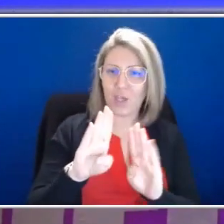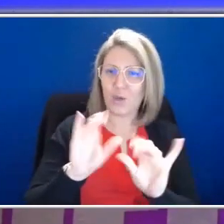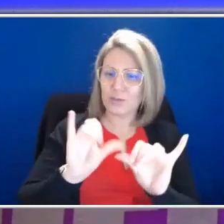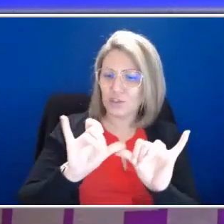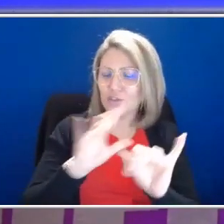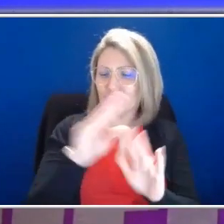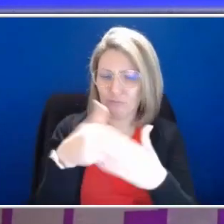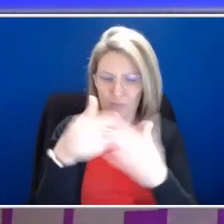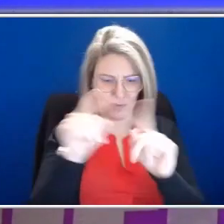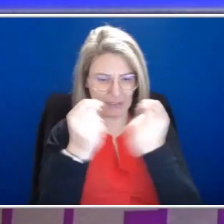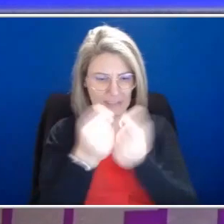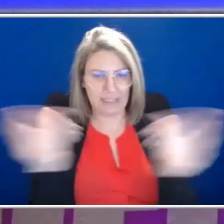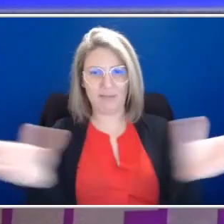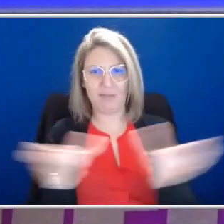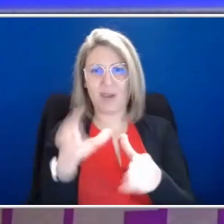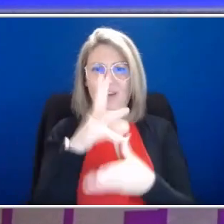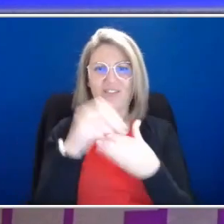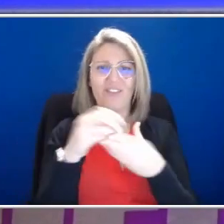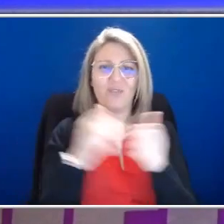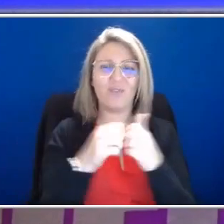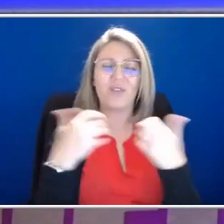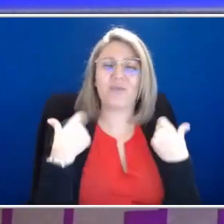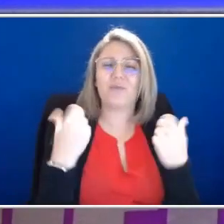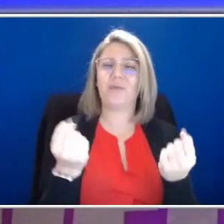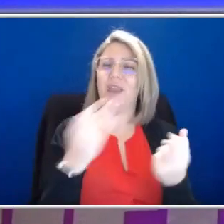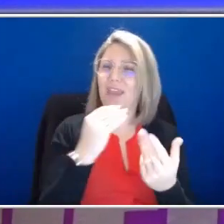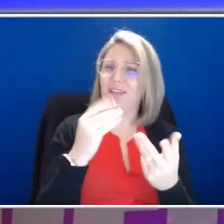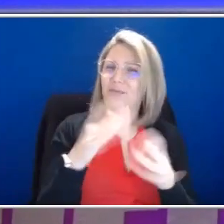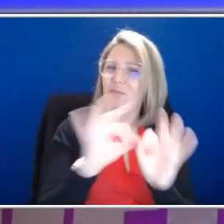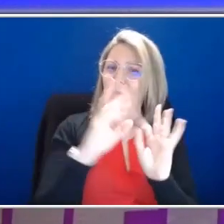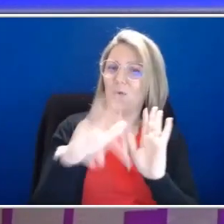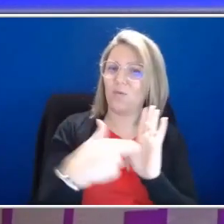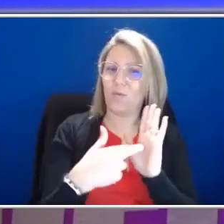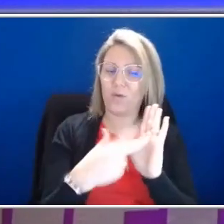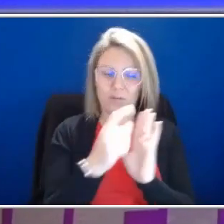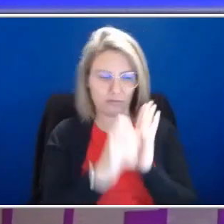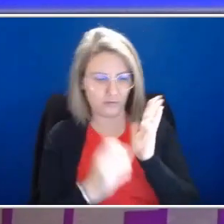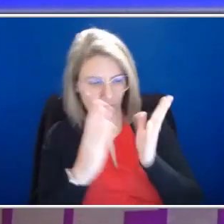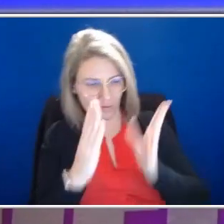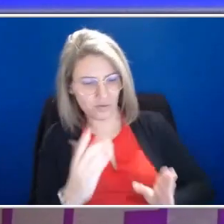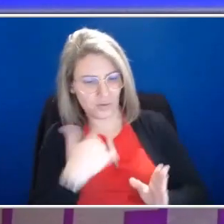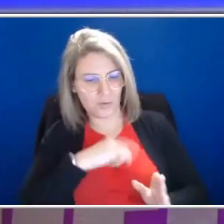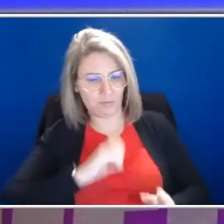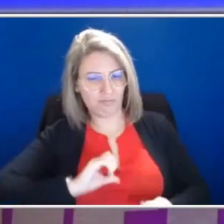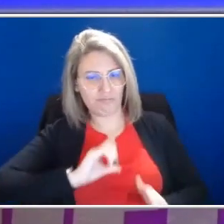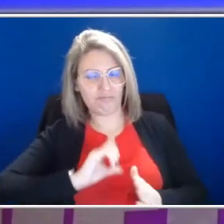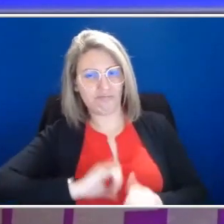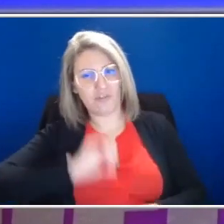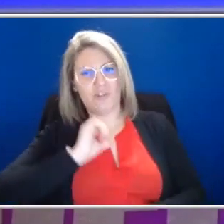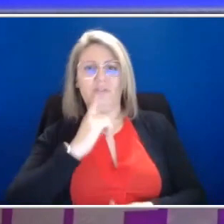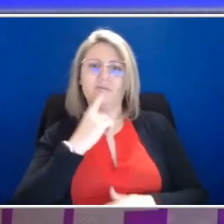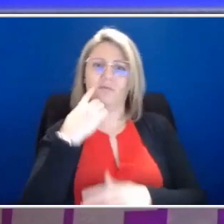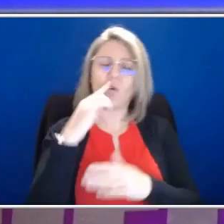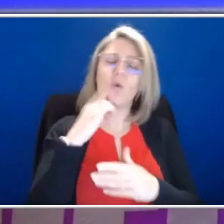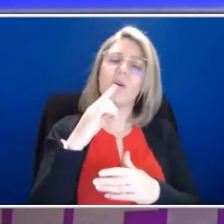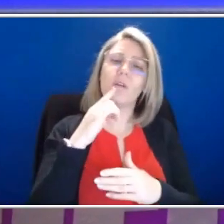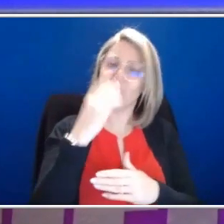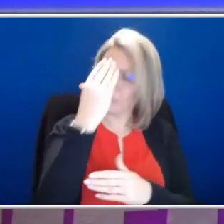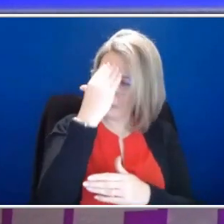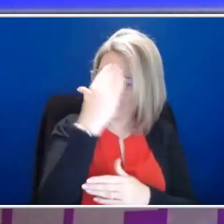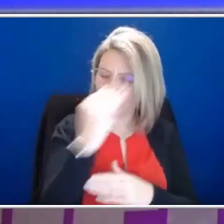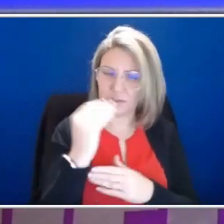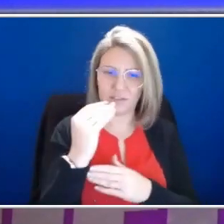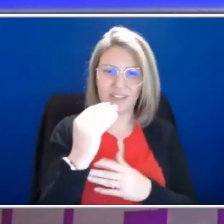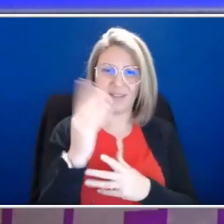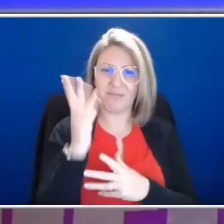recovery. Everybody plays a role. And as a surgeon, we're very privileged to have the knowledge and experience of prior generations of surgeons